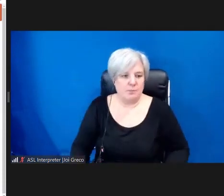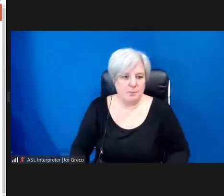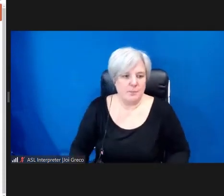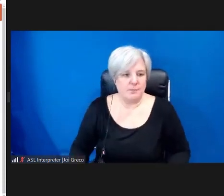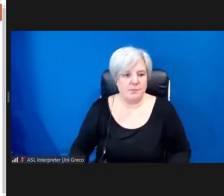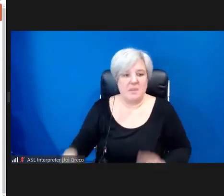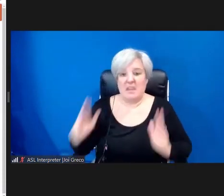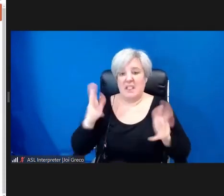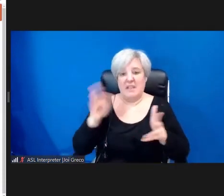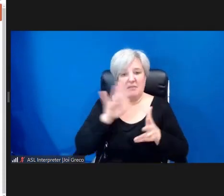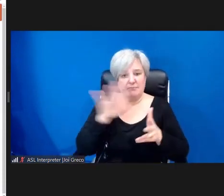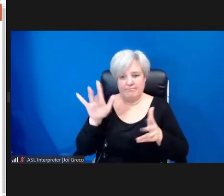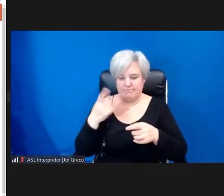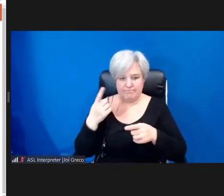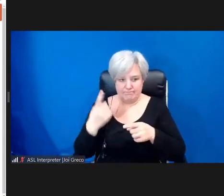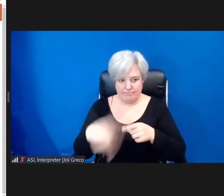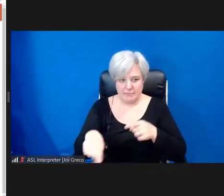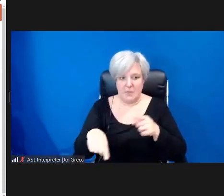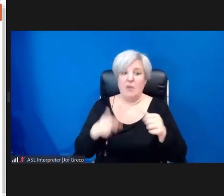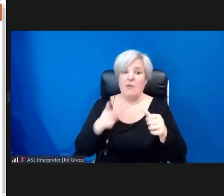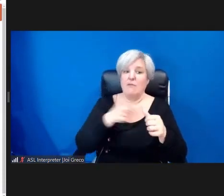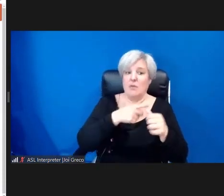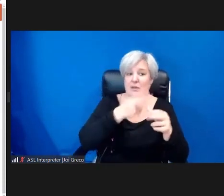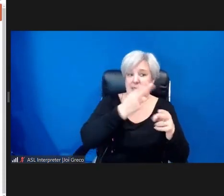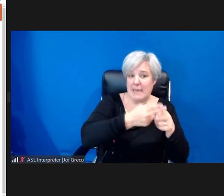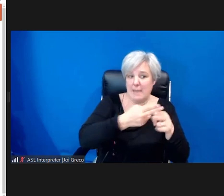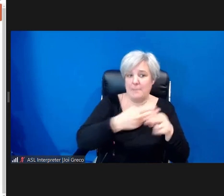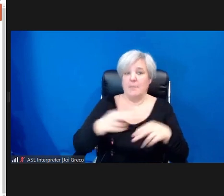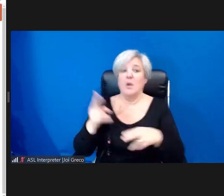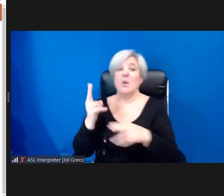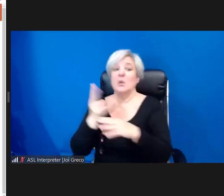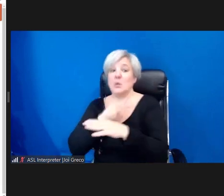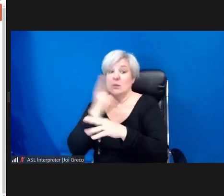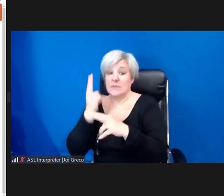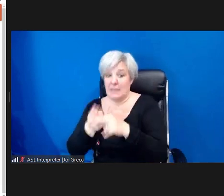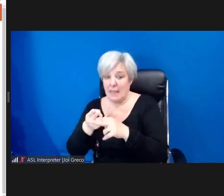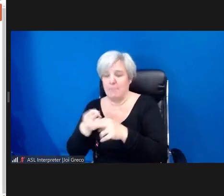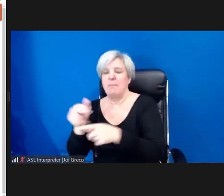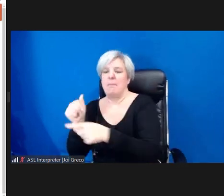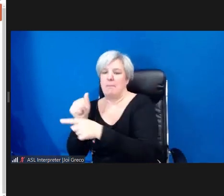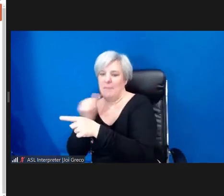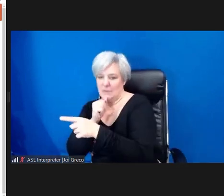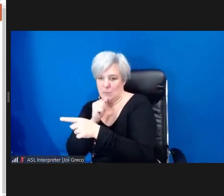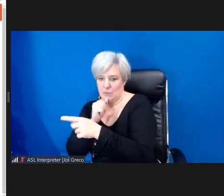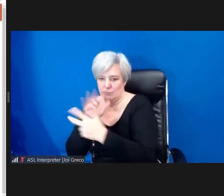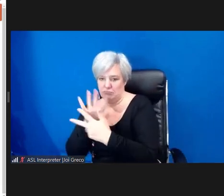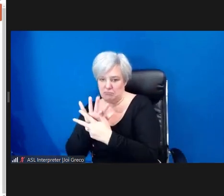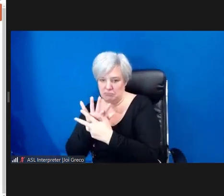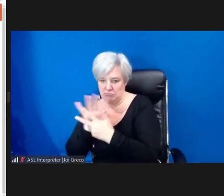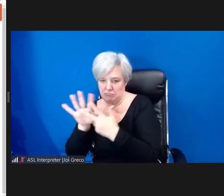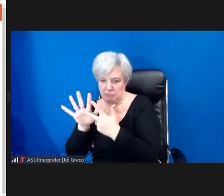First is the name, then the username, and then a password.